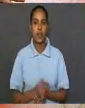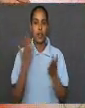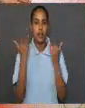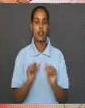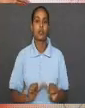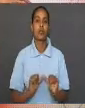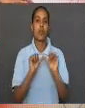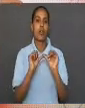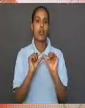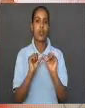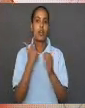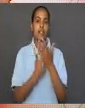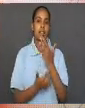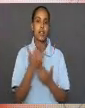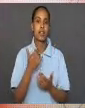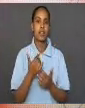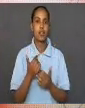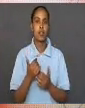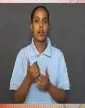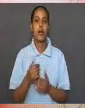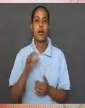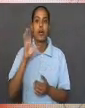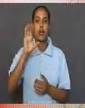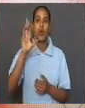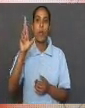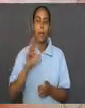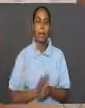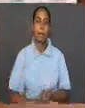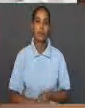Let us move on and discuss chromium.